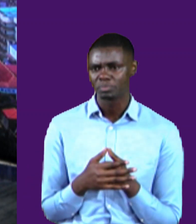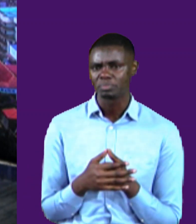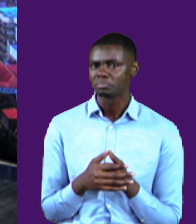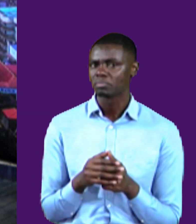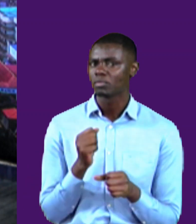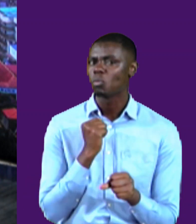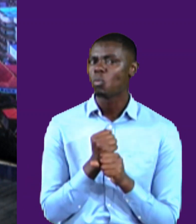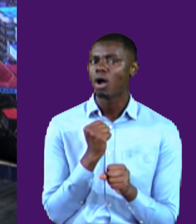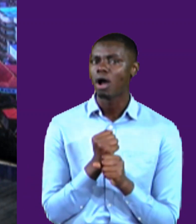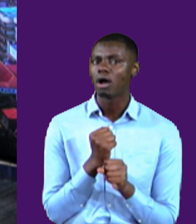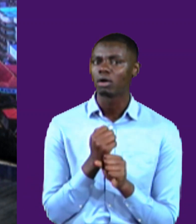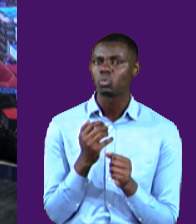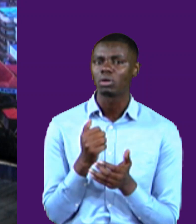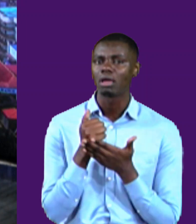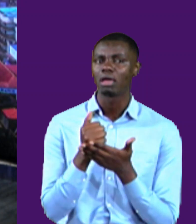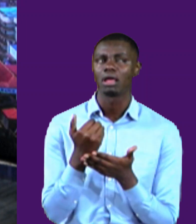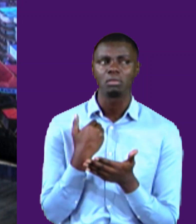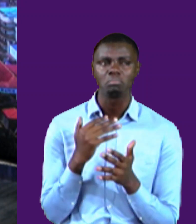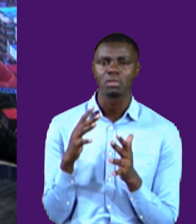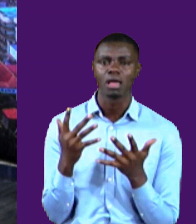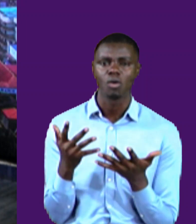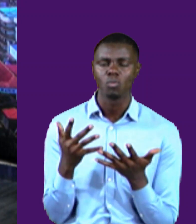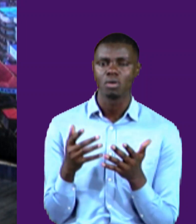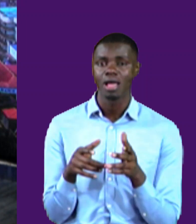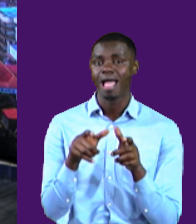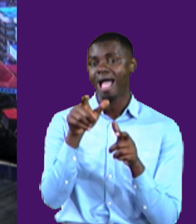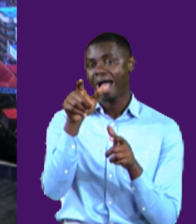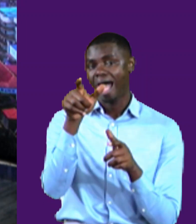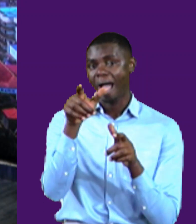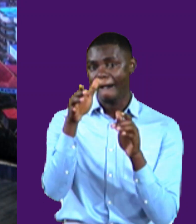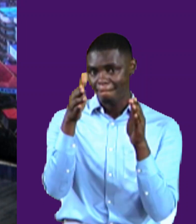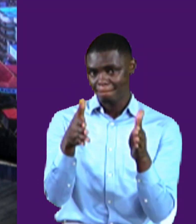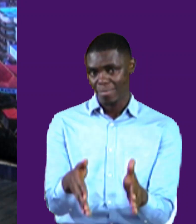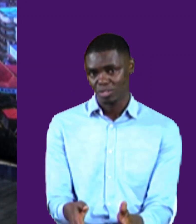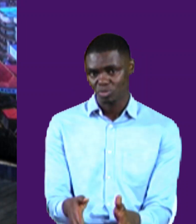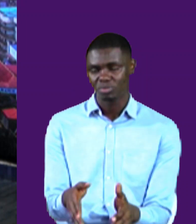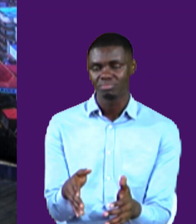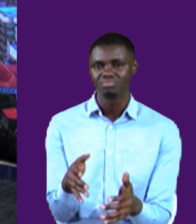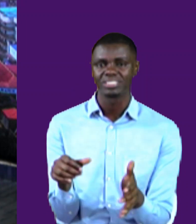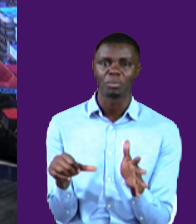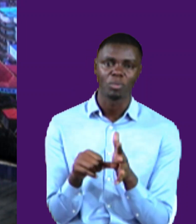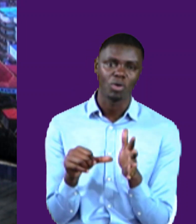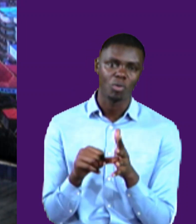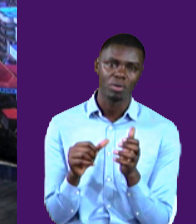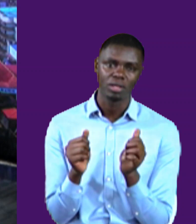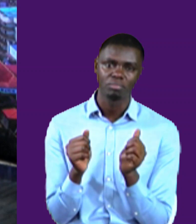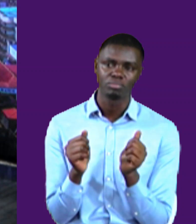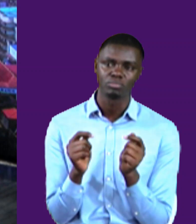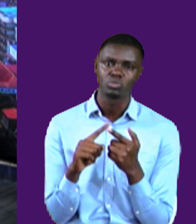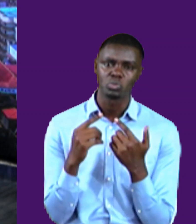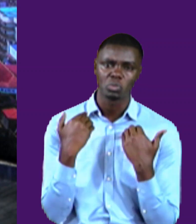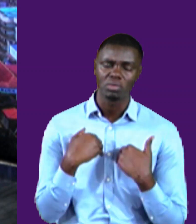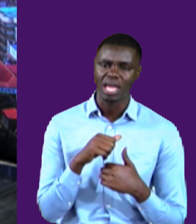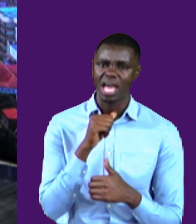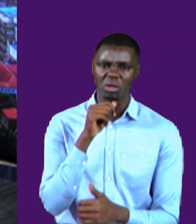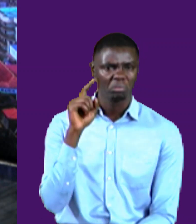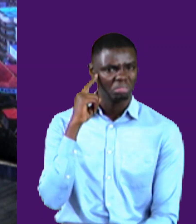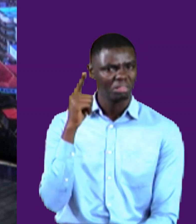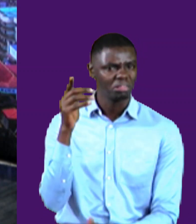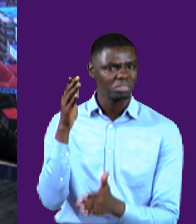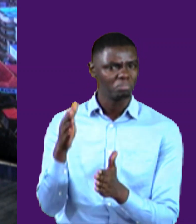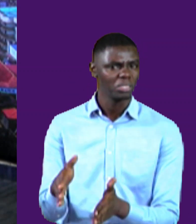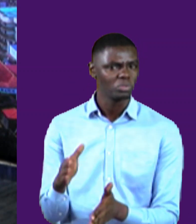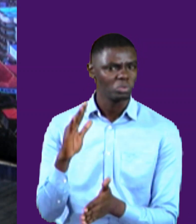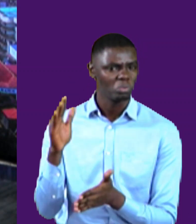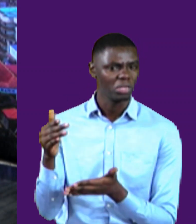will this person help me? This person will be a liability. I don't think this person will be